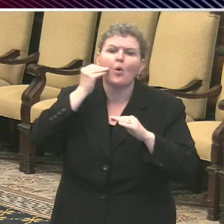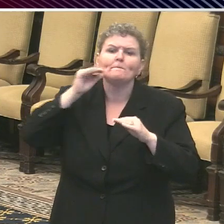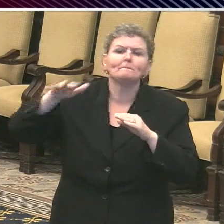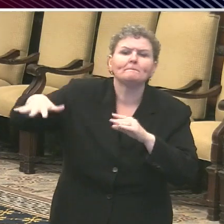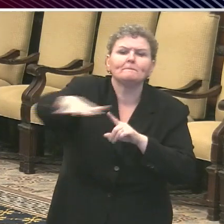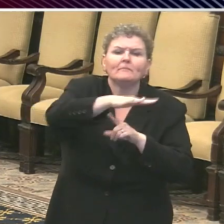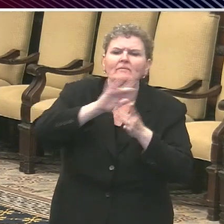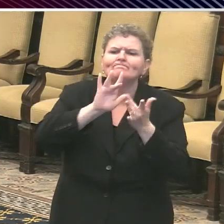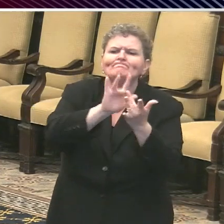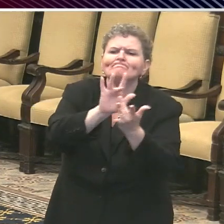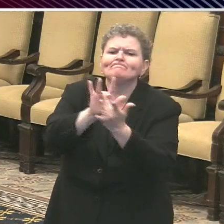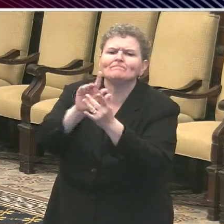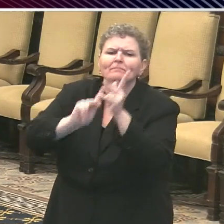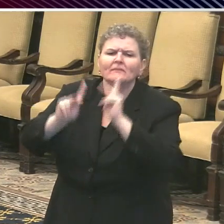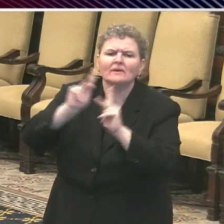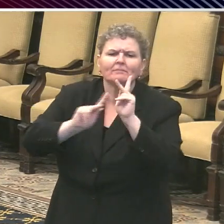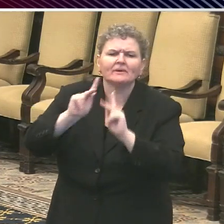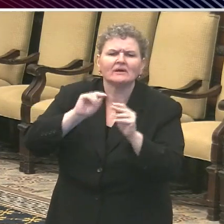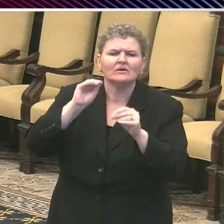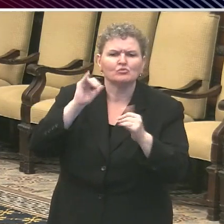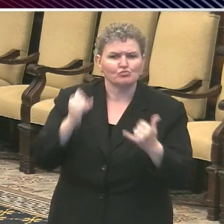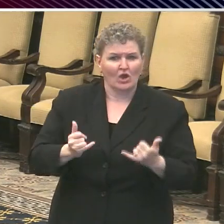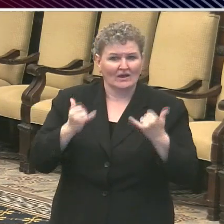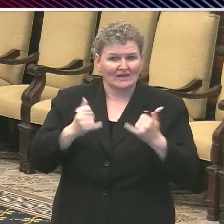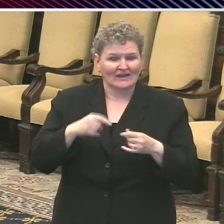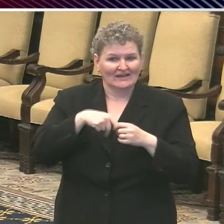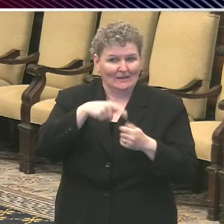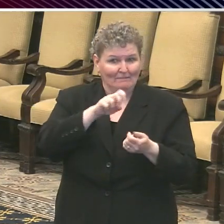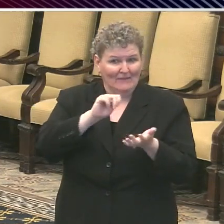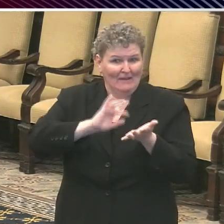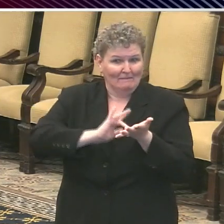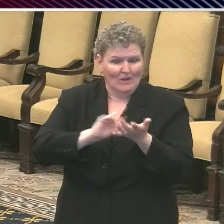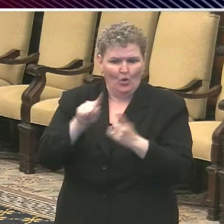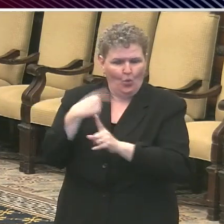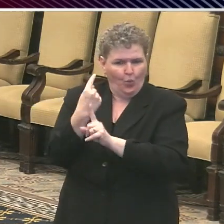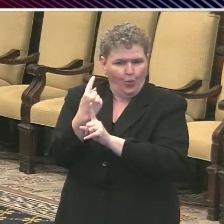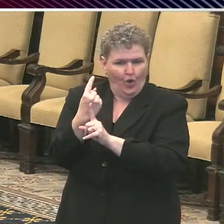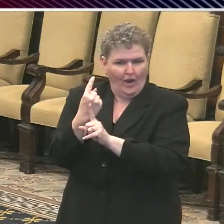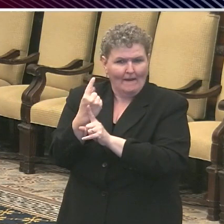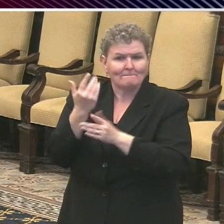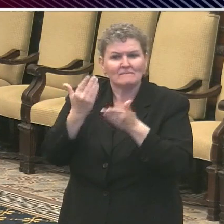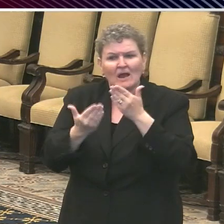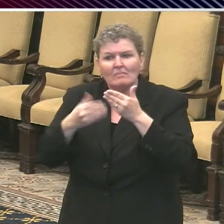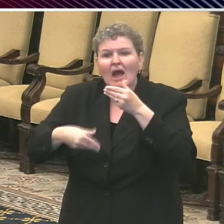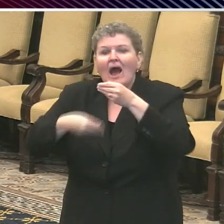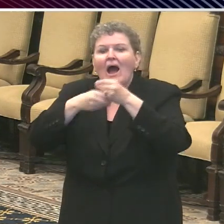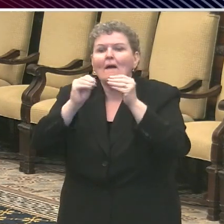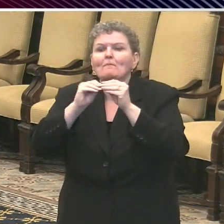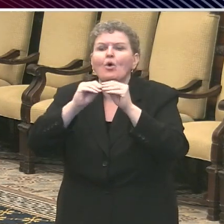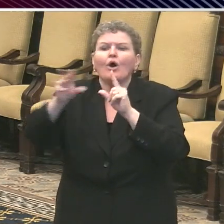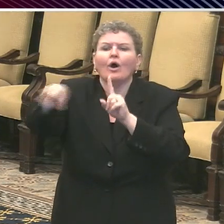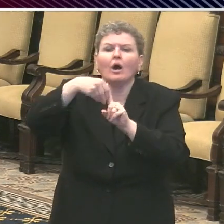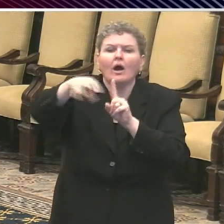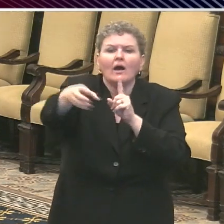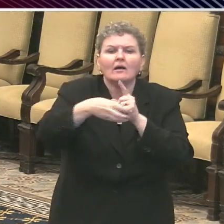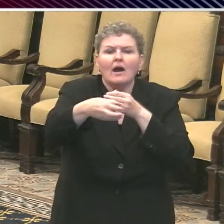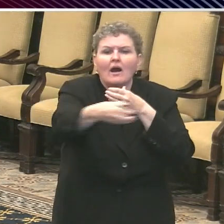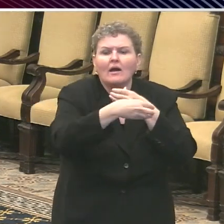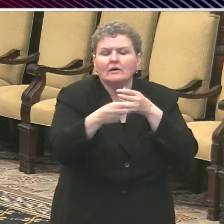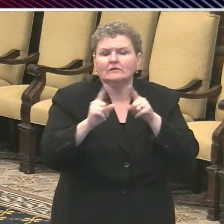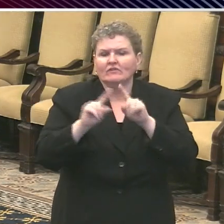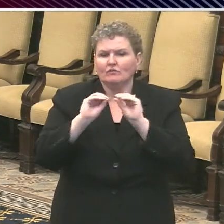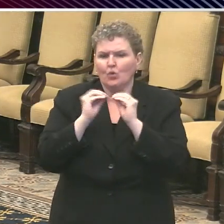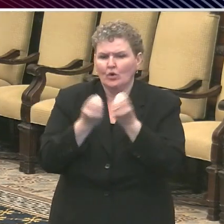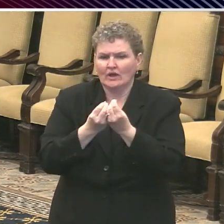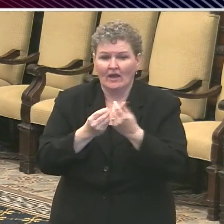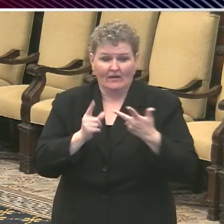which right now is just with that one organization, but we may be working with other healthcare organizations like that in the future. As far as volunteers, as I said, public